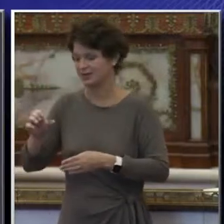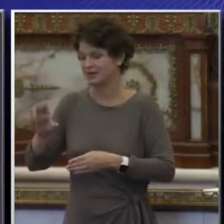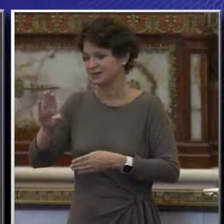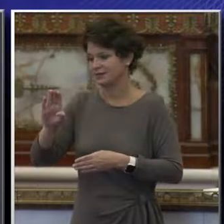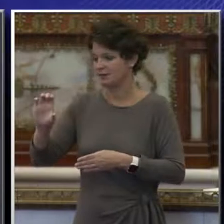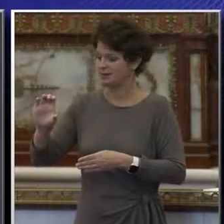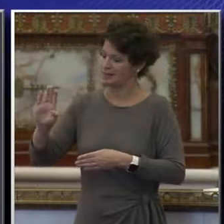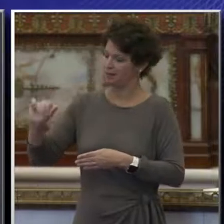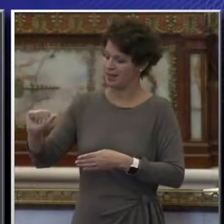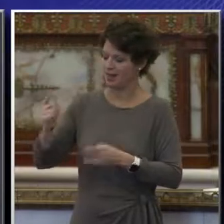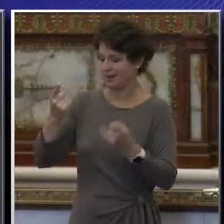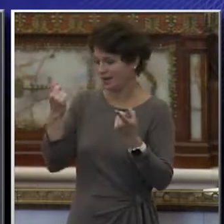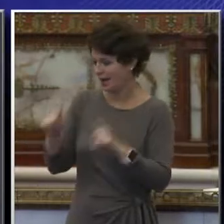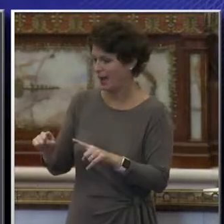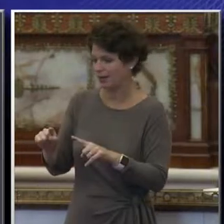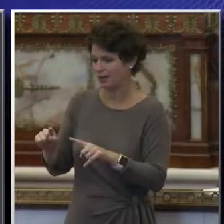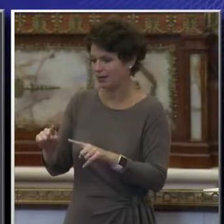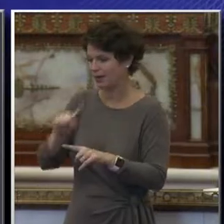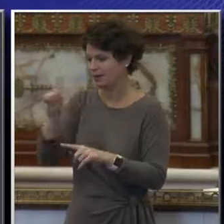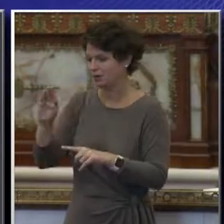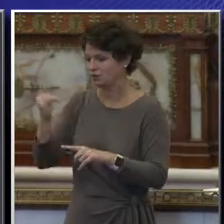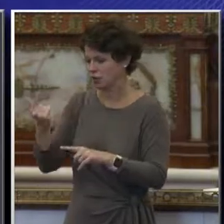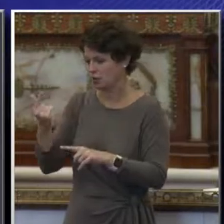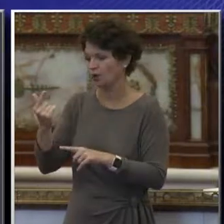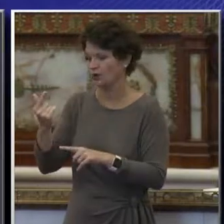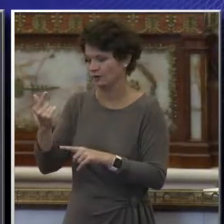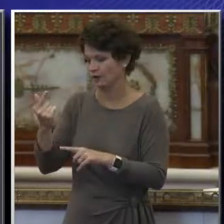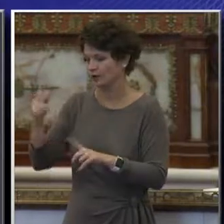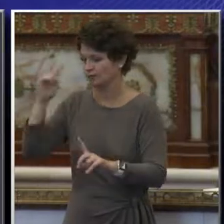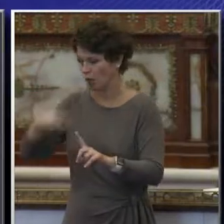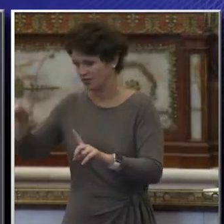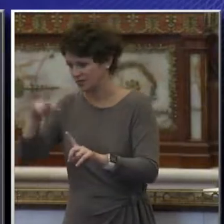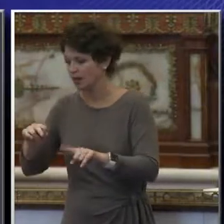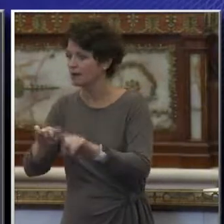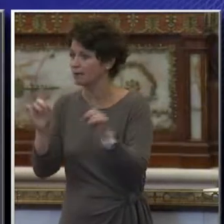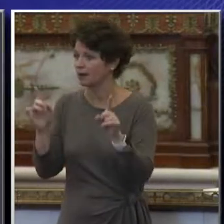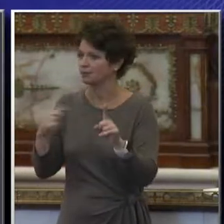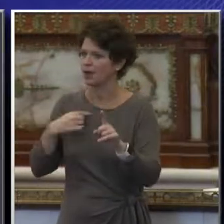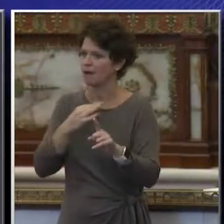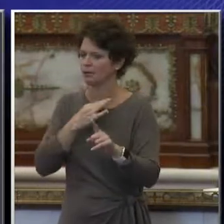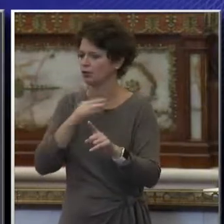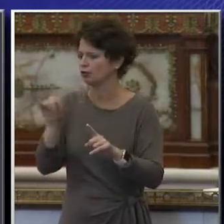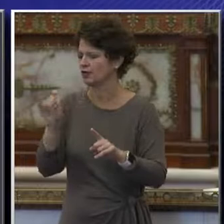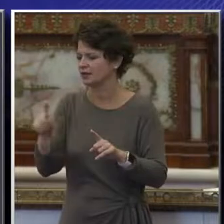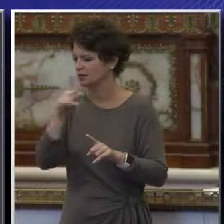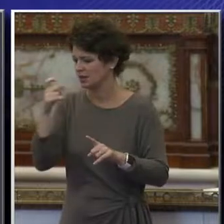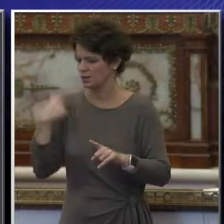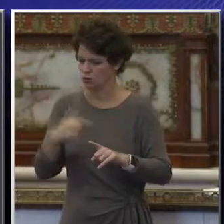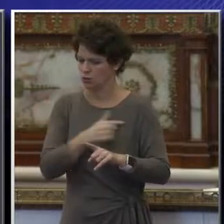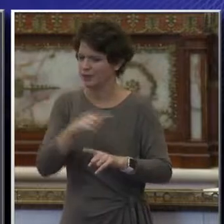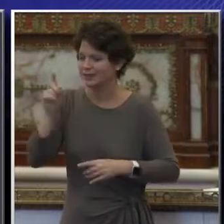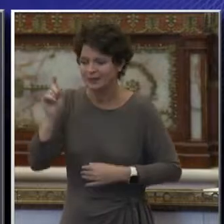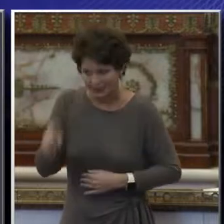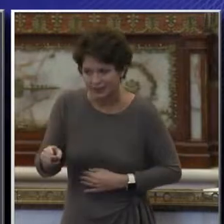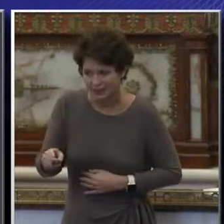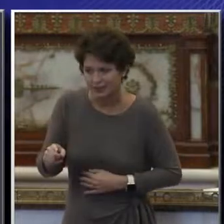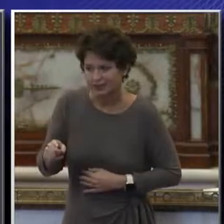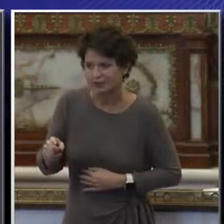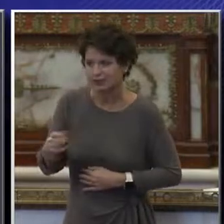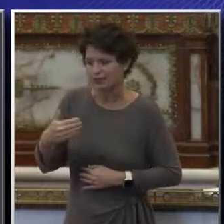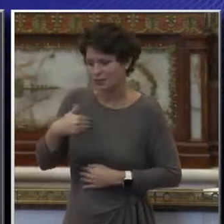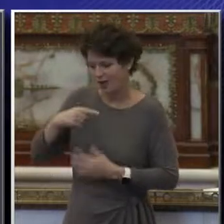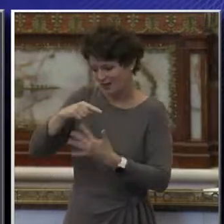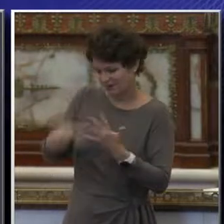done at a zoning overlay. All right. I'm just curious, because we need, we need to